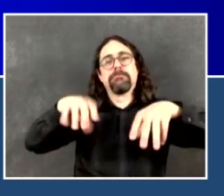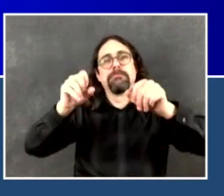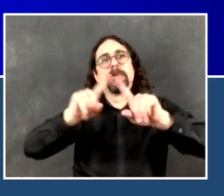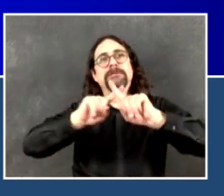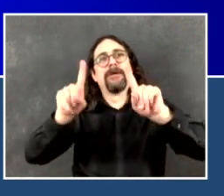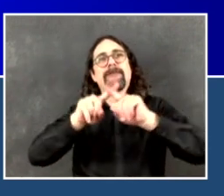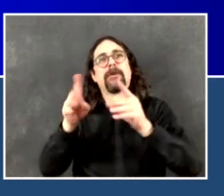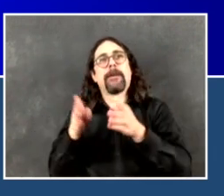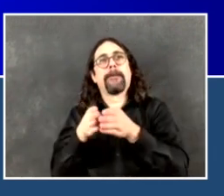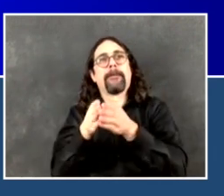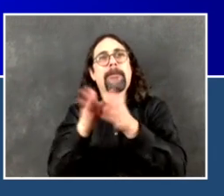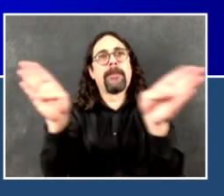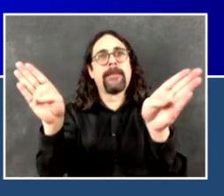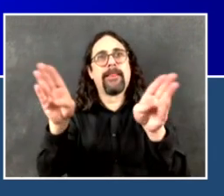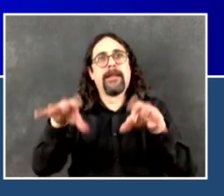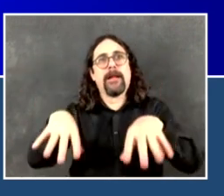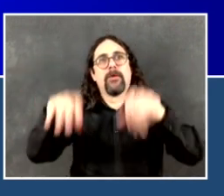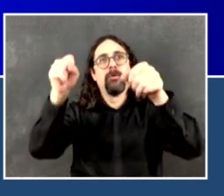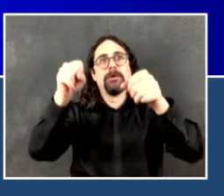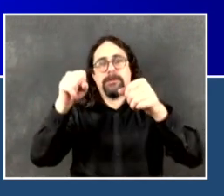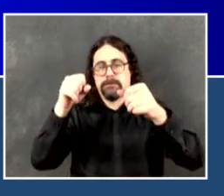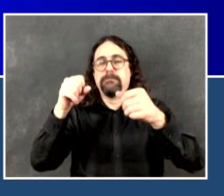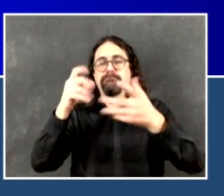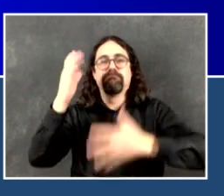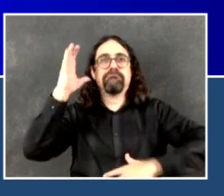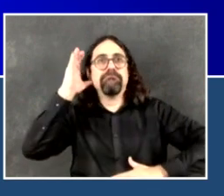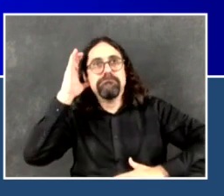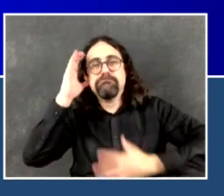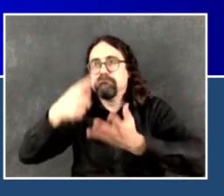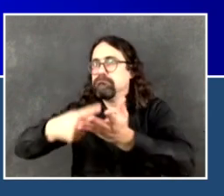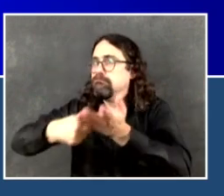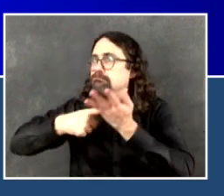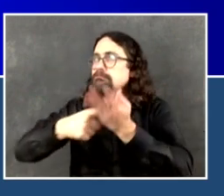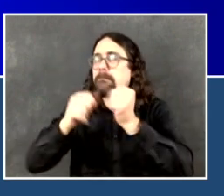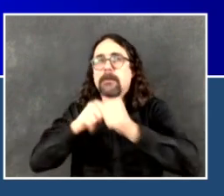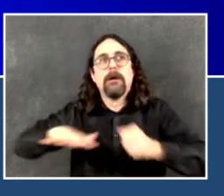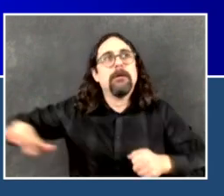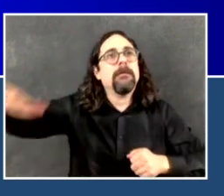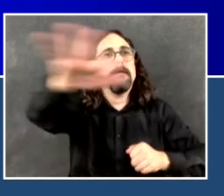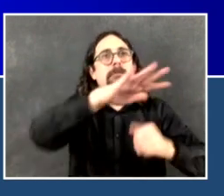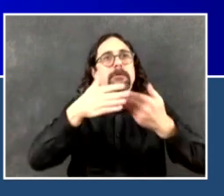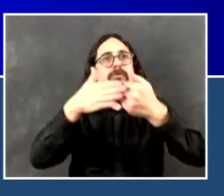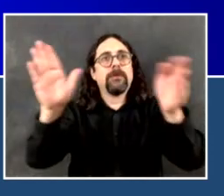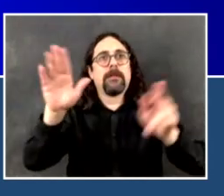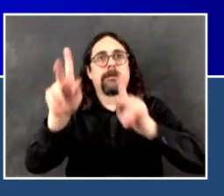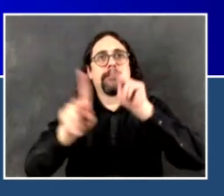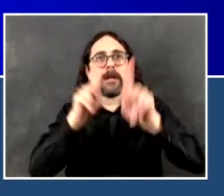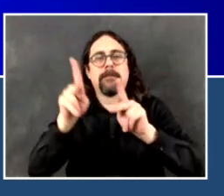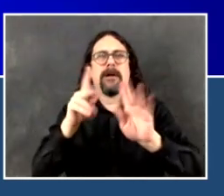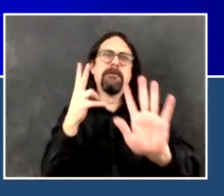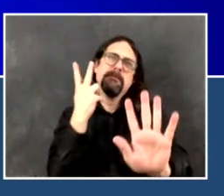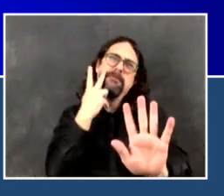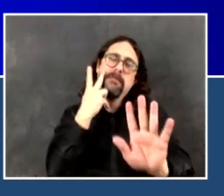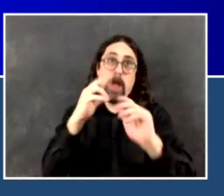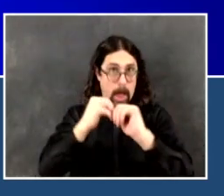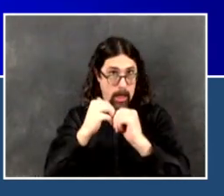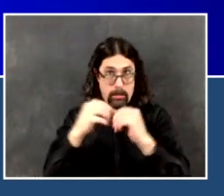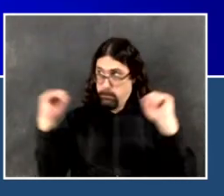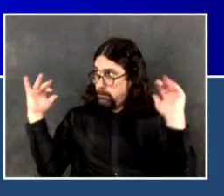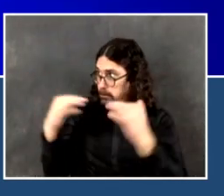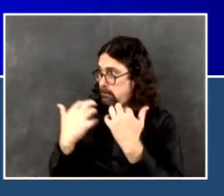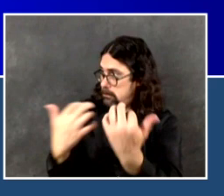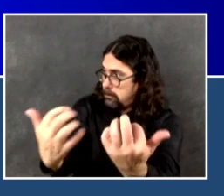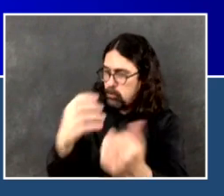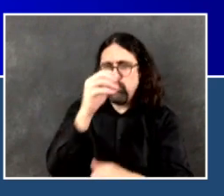really think about the big picture of how our government works, how it serves our people, where we need to go for the future. So those